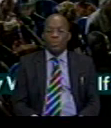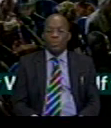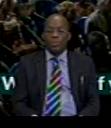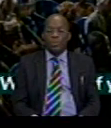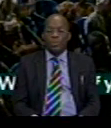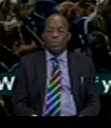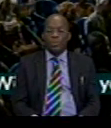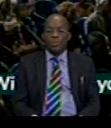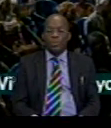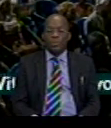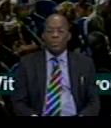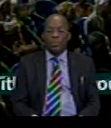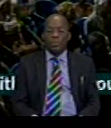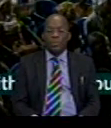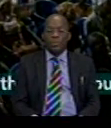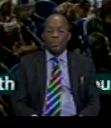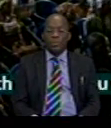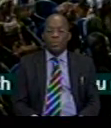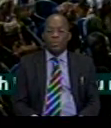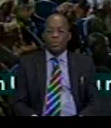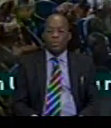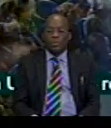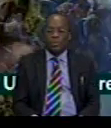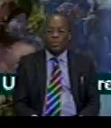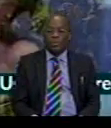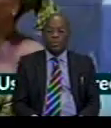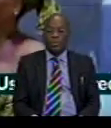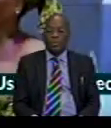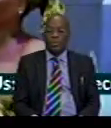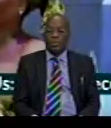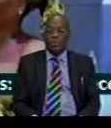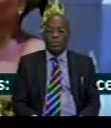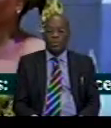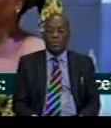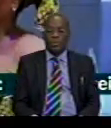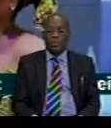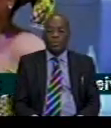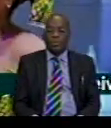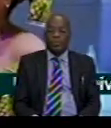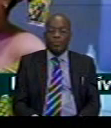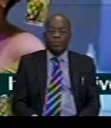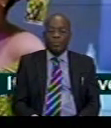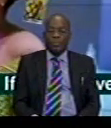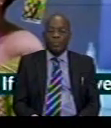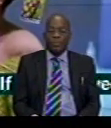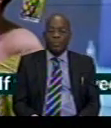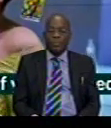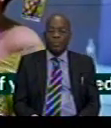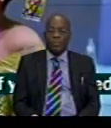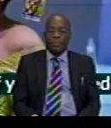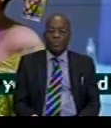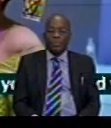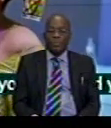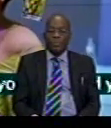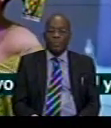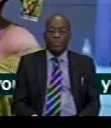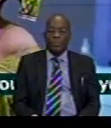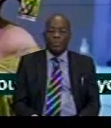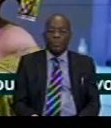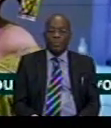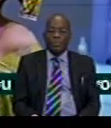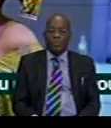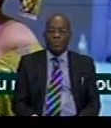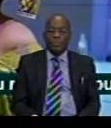Nous allons écouter à présent Madame Pakpo Afi. Elle est âgée de 75 ans. Elle était touchée par le Seigneur. Nous allons